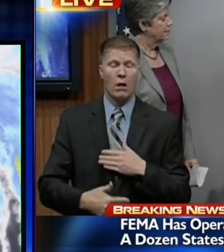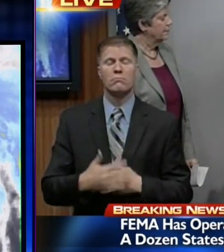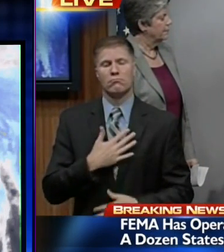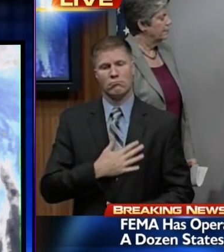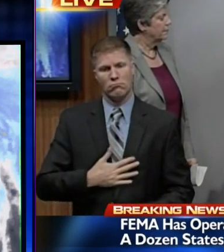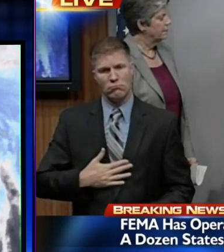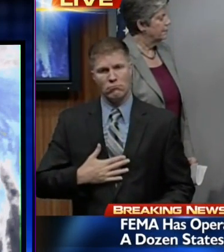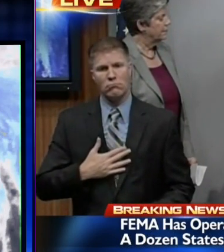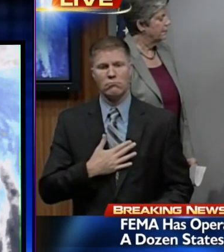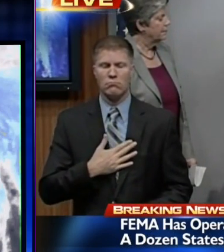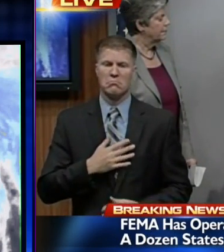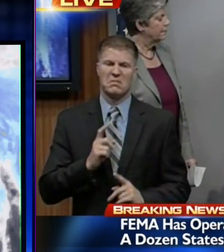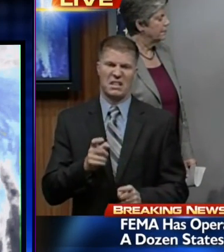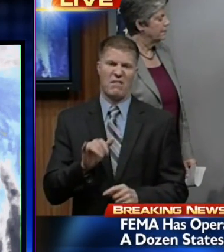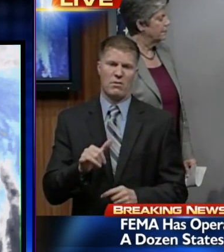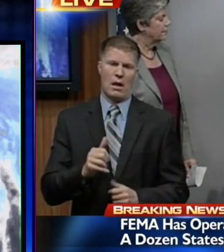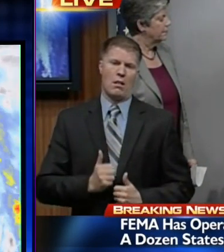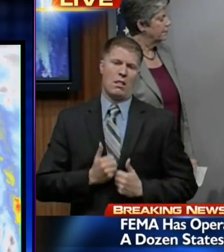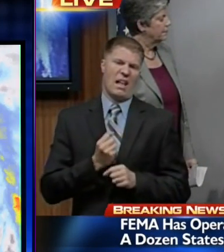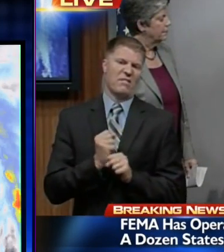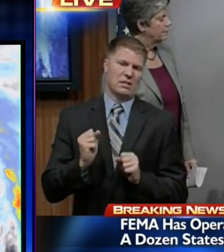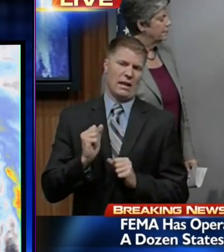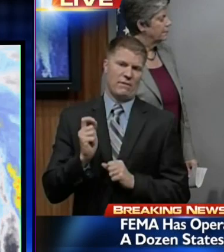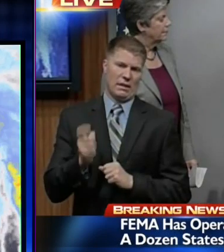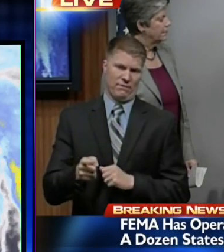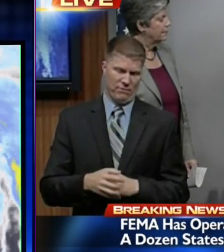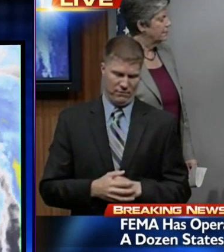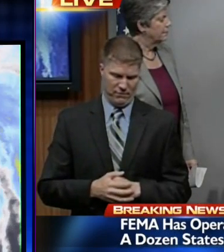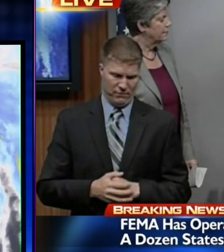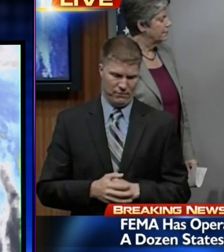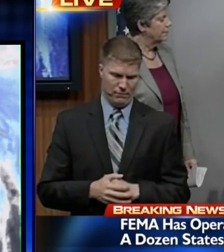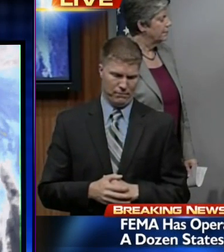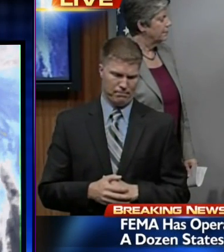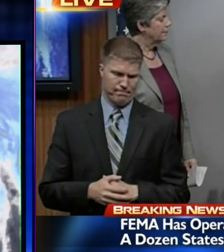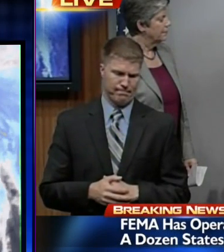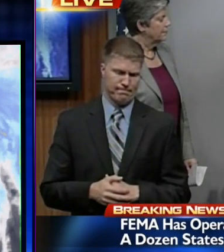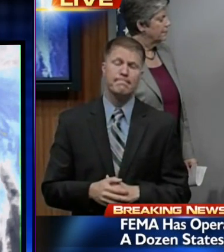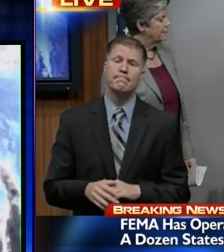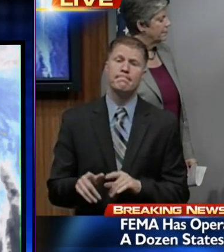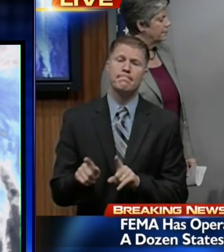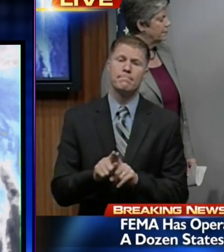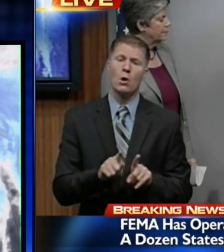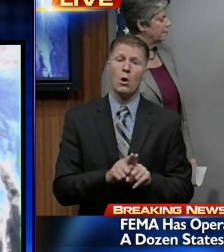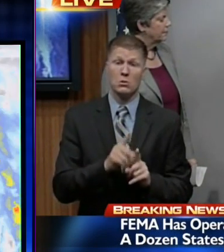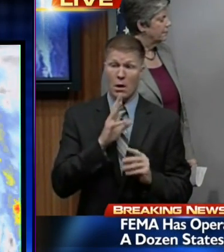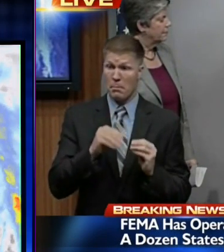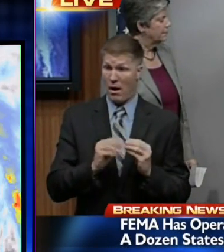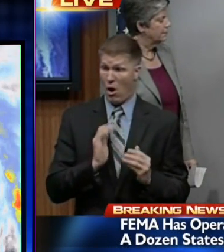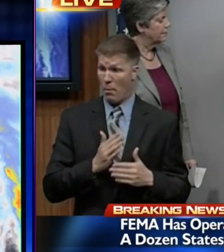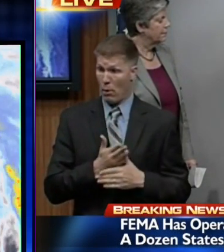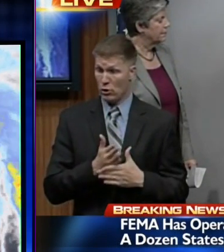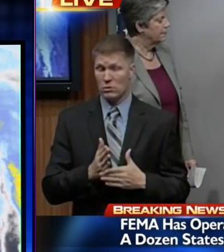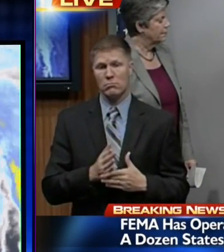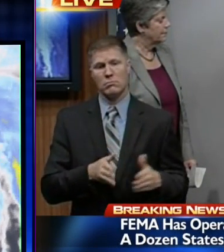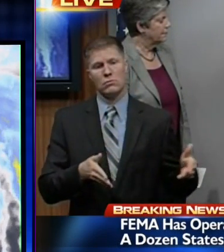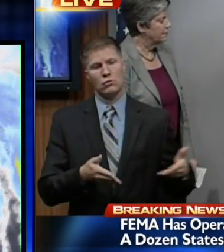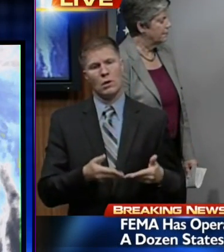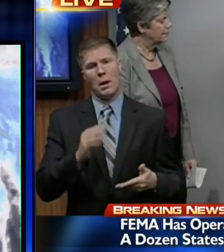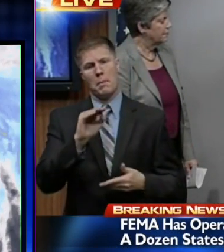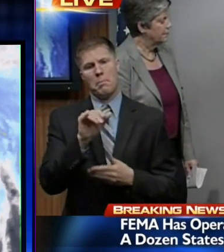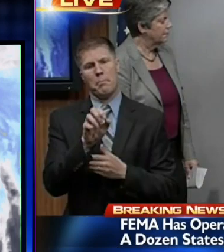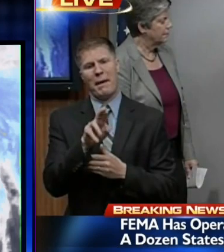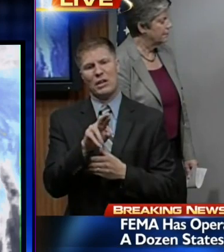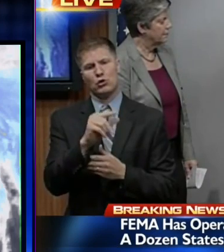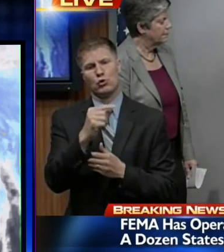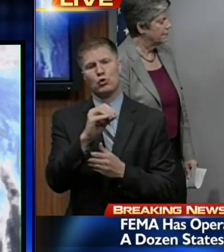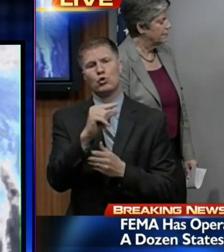the life-saving gift of blood. And speaking of our wonderful partnerships, it's my privilege to introduce Major George Hood, who is